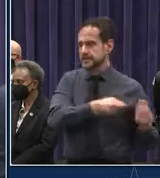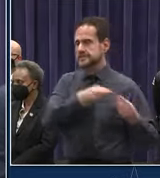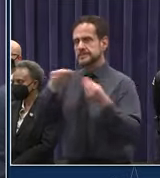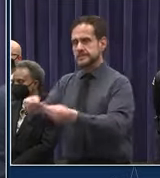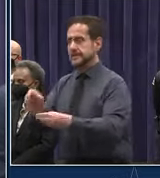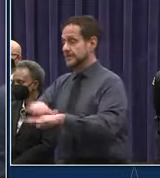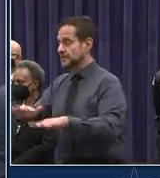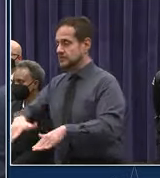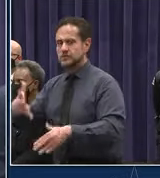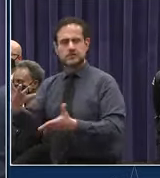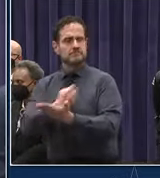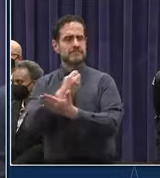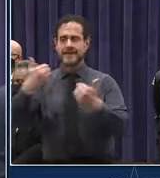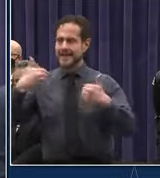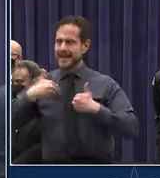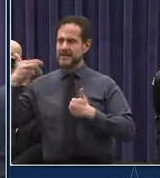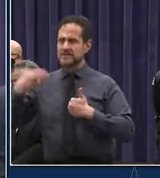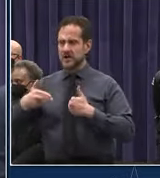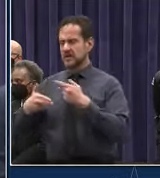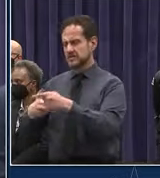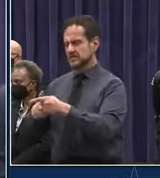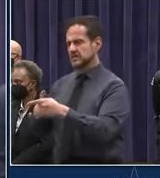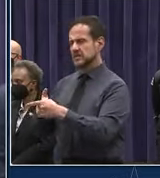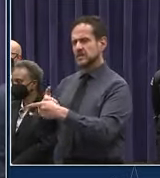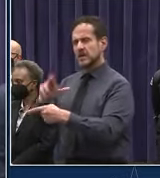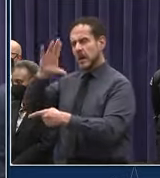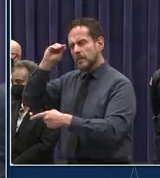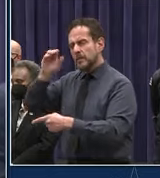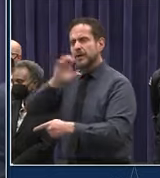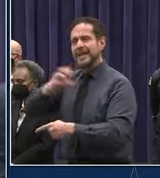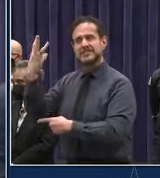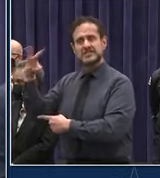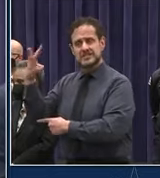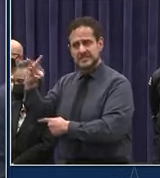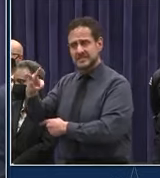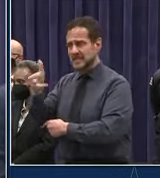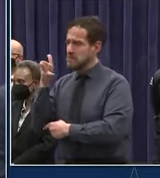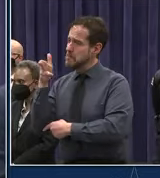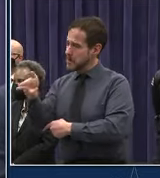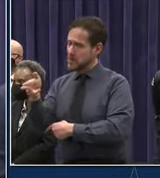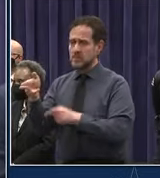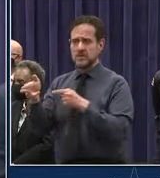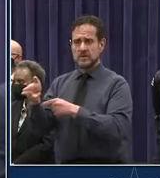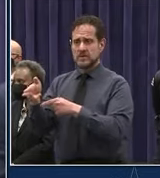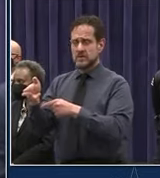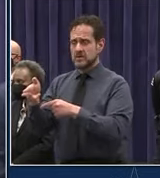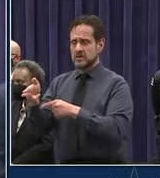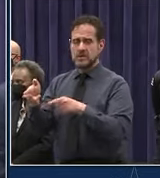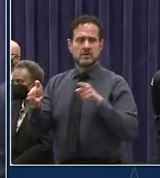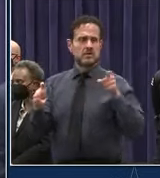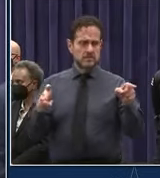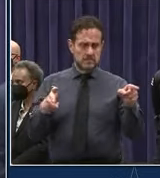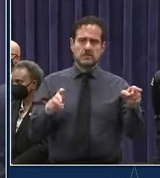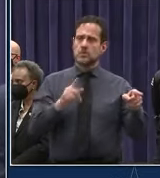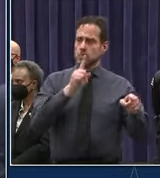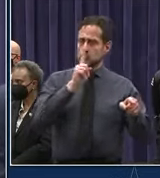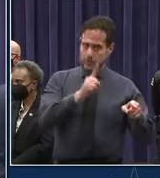children, 16 years old is a minor, is a child, are the true responsible